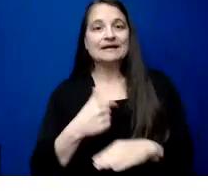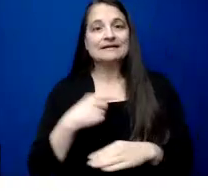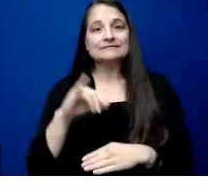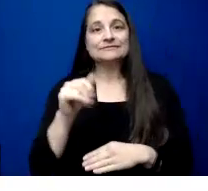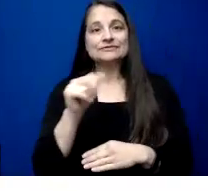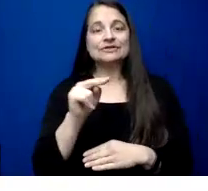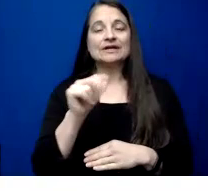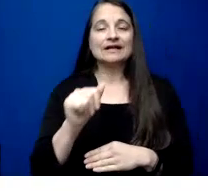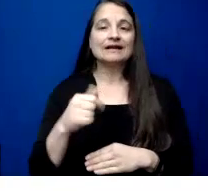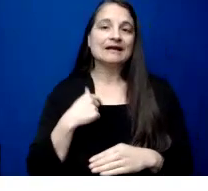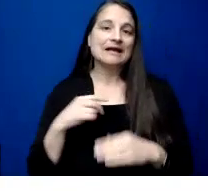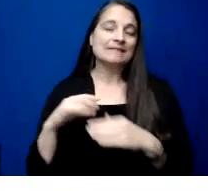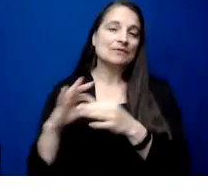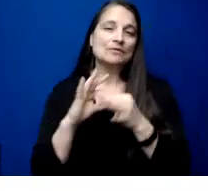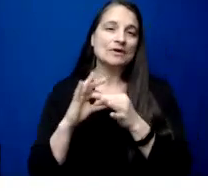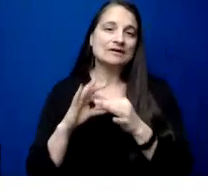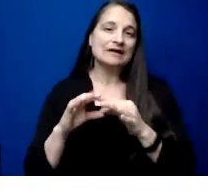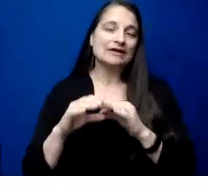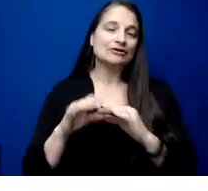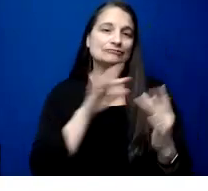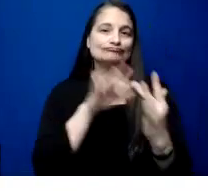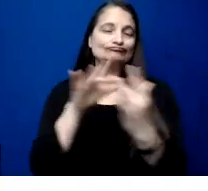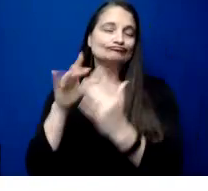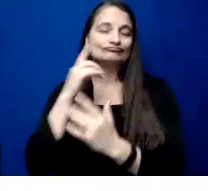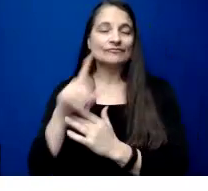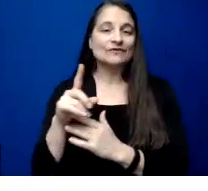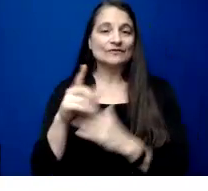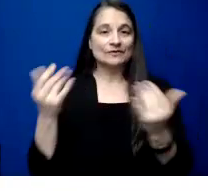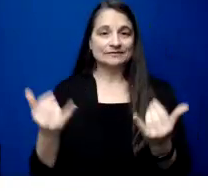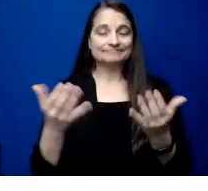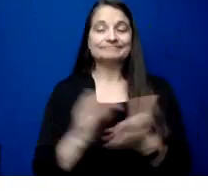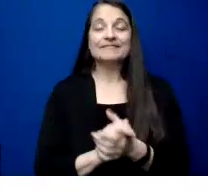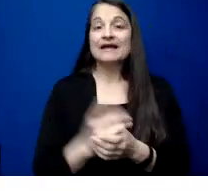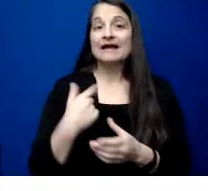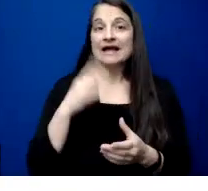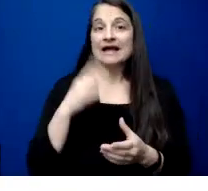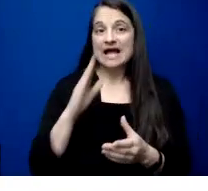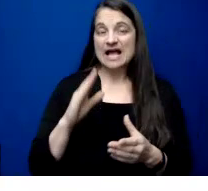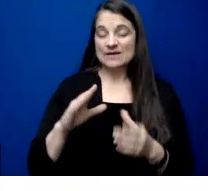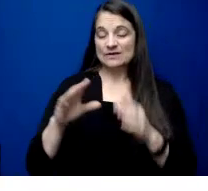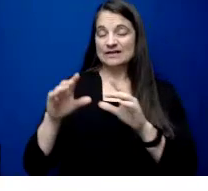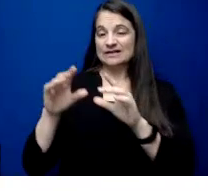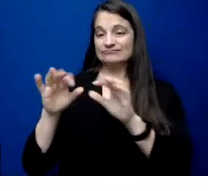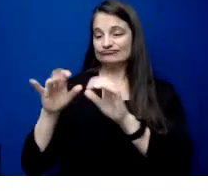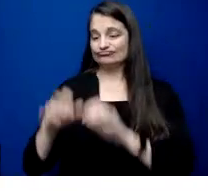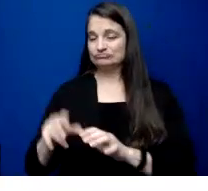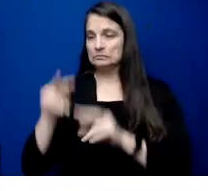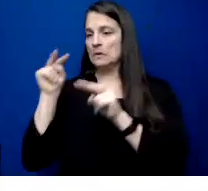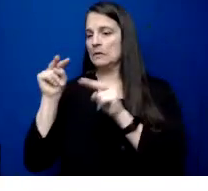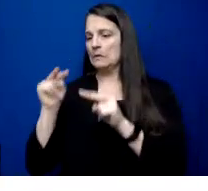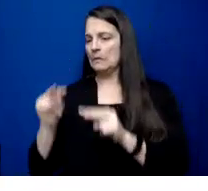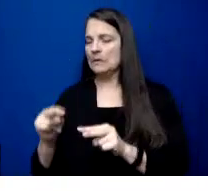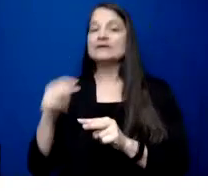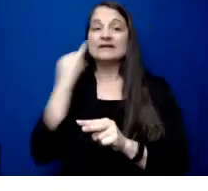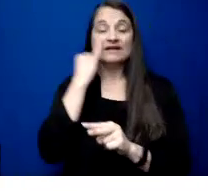Assistive Technology Program, and I will be the chat moderator for today. If anyone has any questions or comments, you can ask the